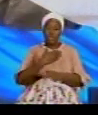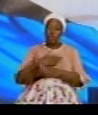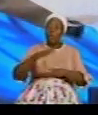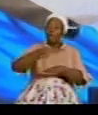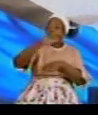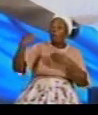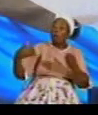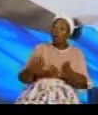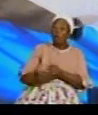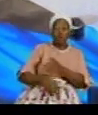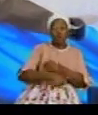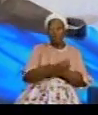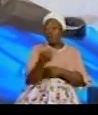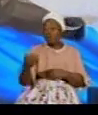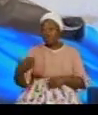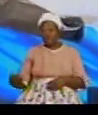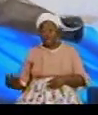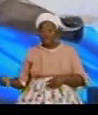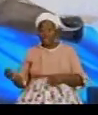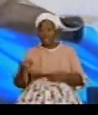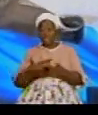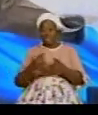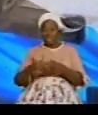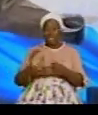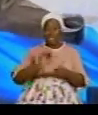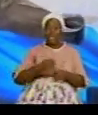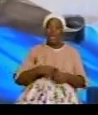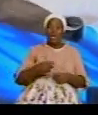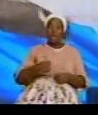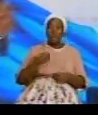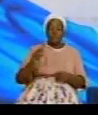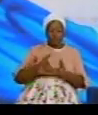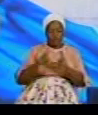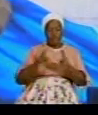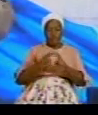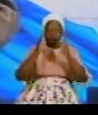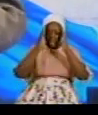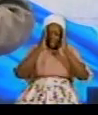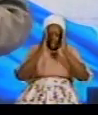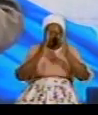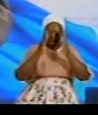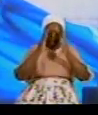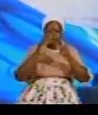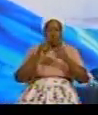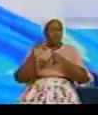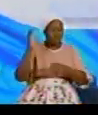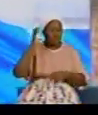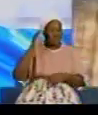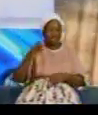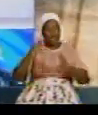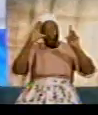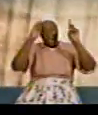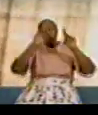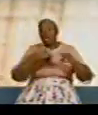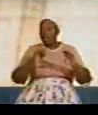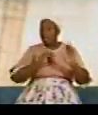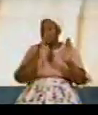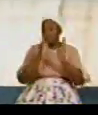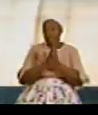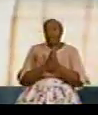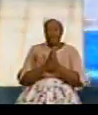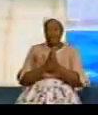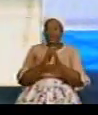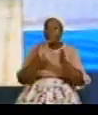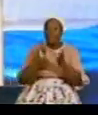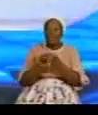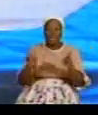other interest, and we're very attentive to hear him. And I pray, as